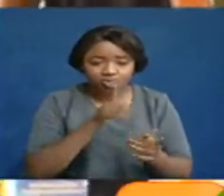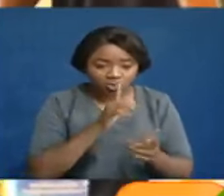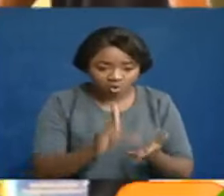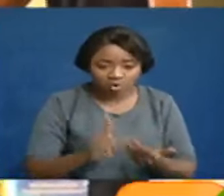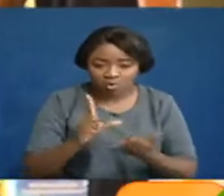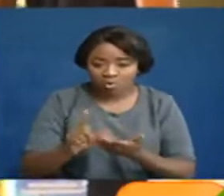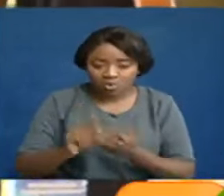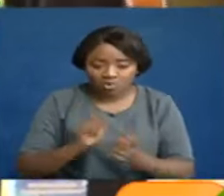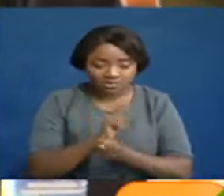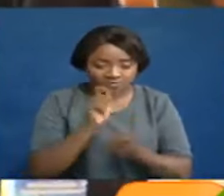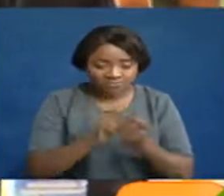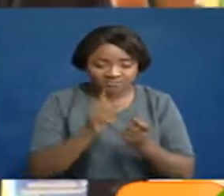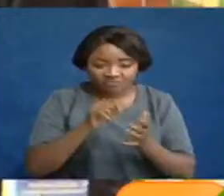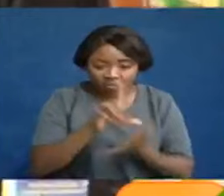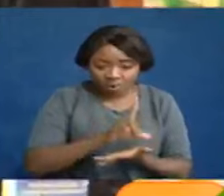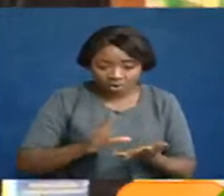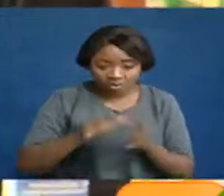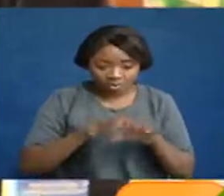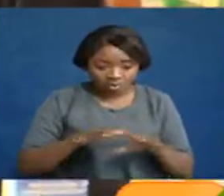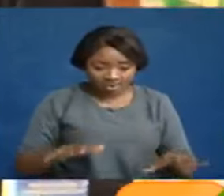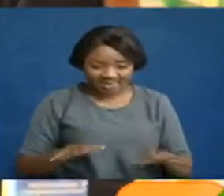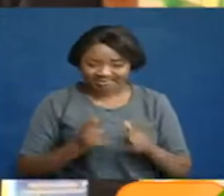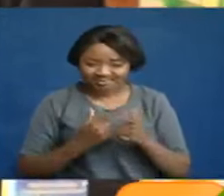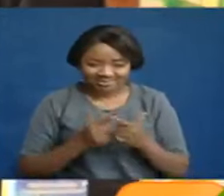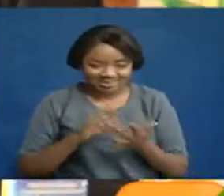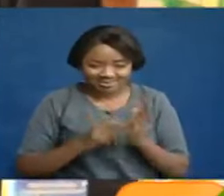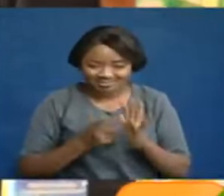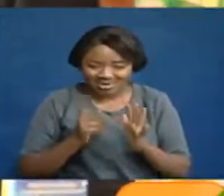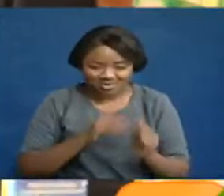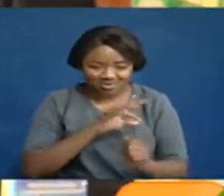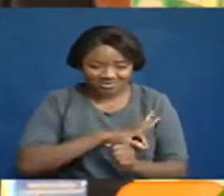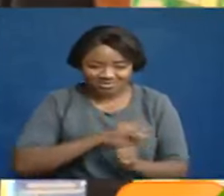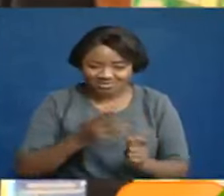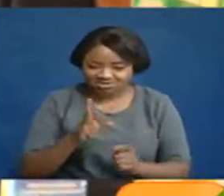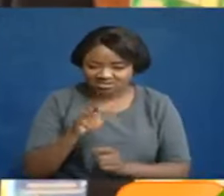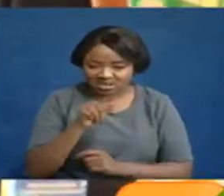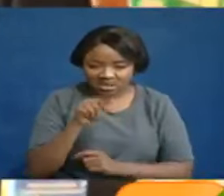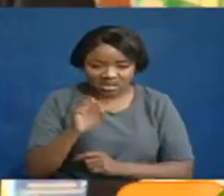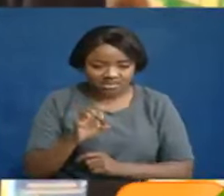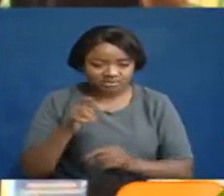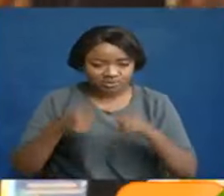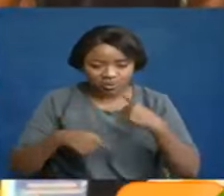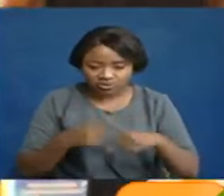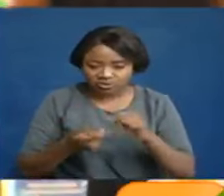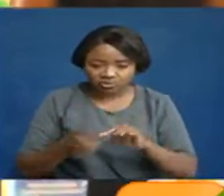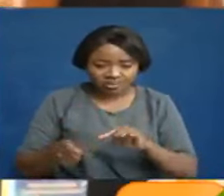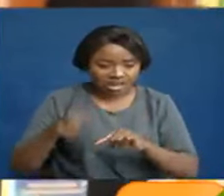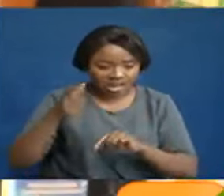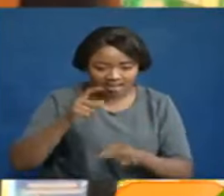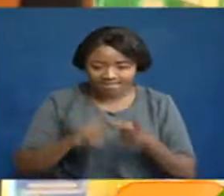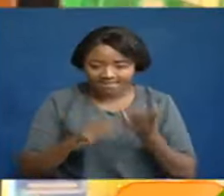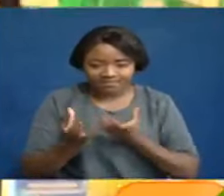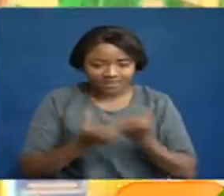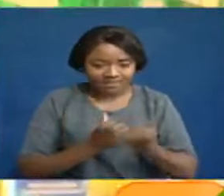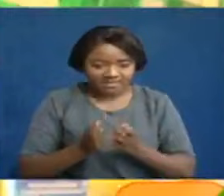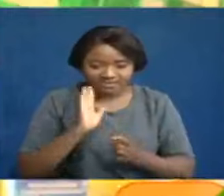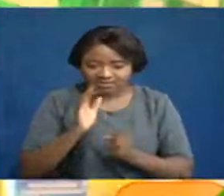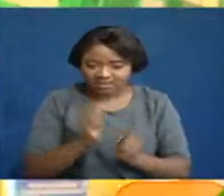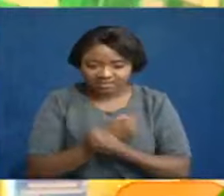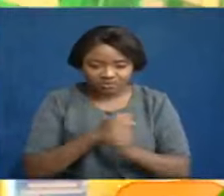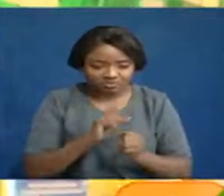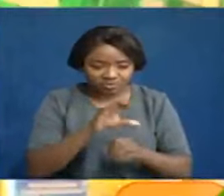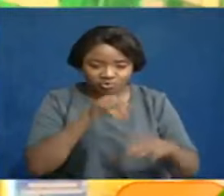the domestic market, then it means interest rates will remain high, businesses will not be able to borrow,